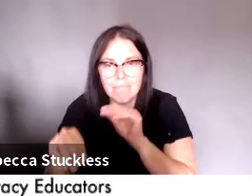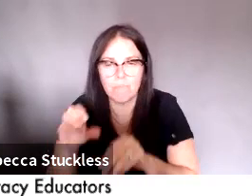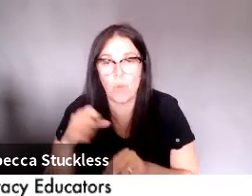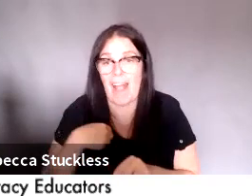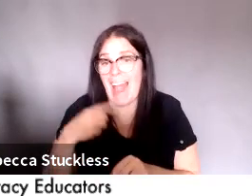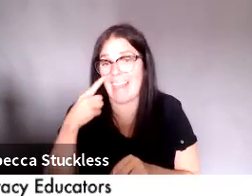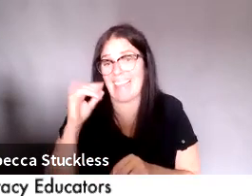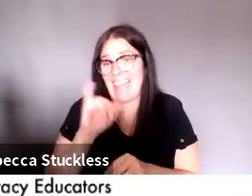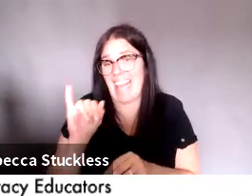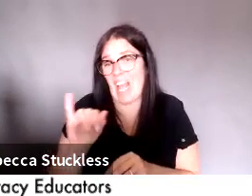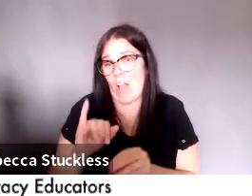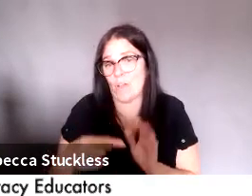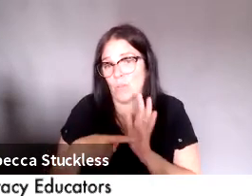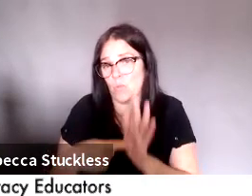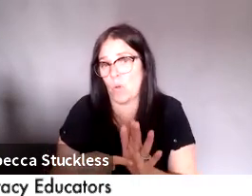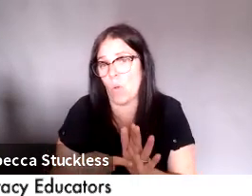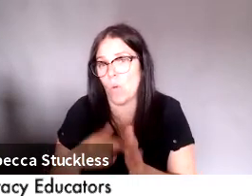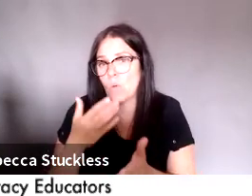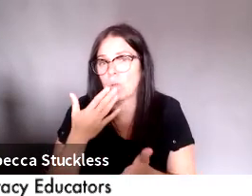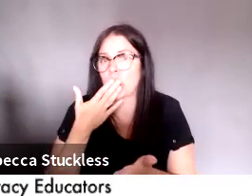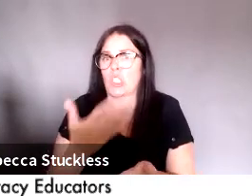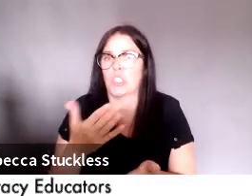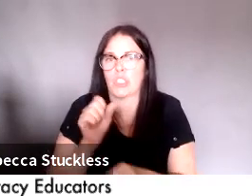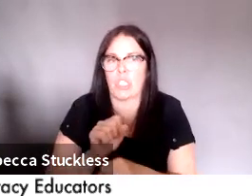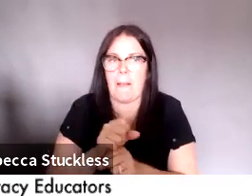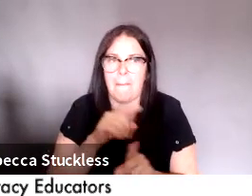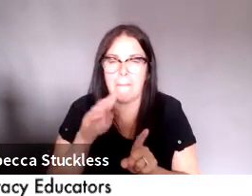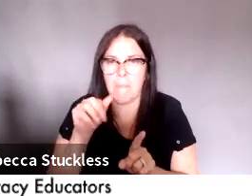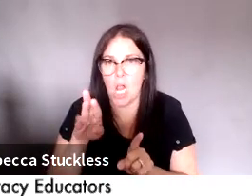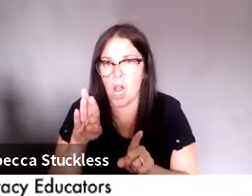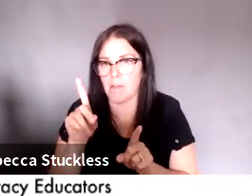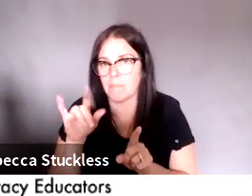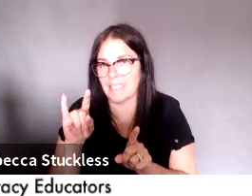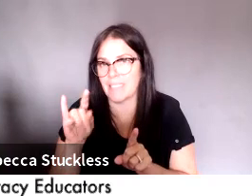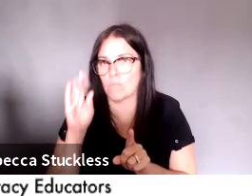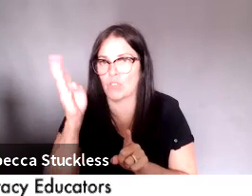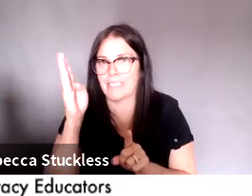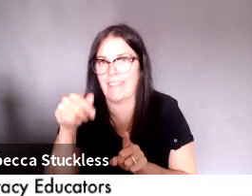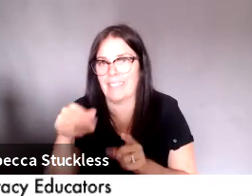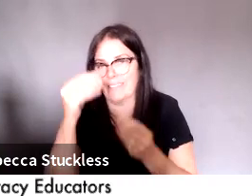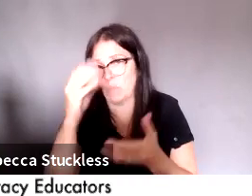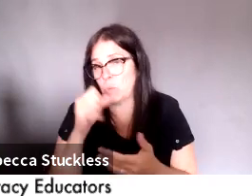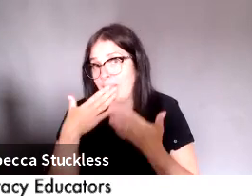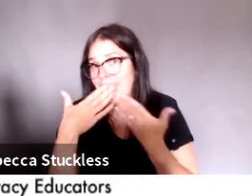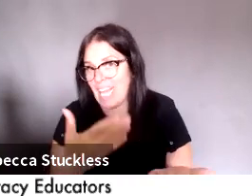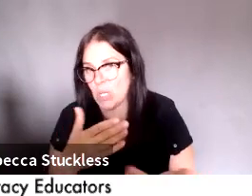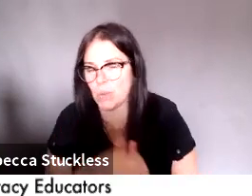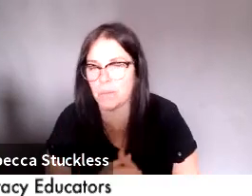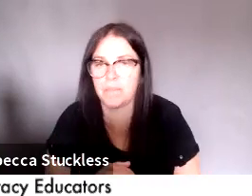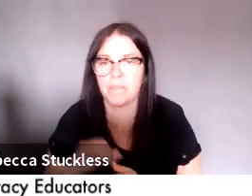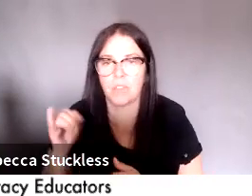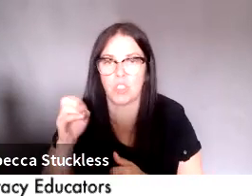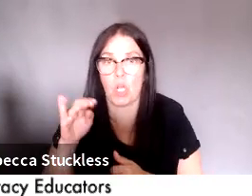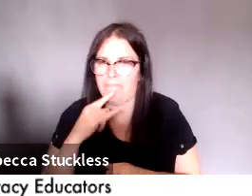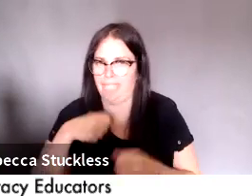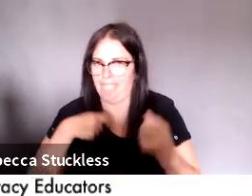that also indicates what a good job Barb did in presenting the presentation. Thank you. I agree. Thank you